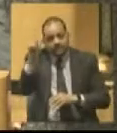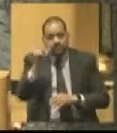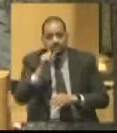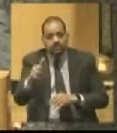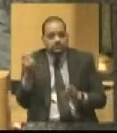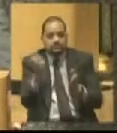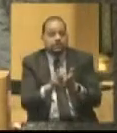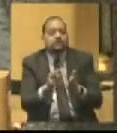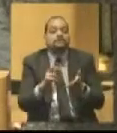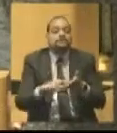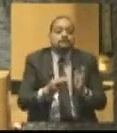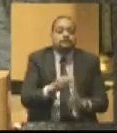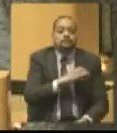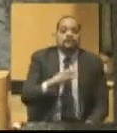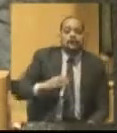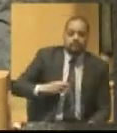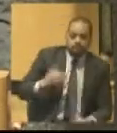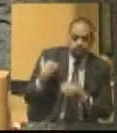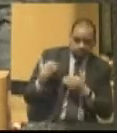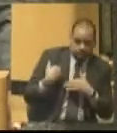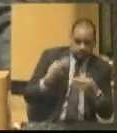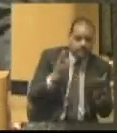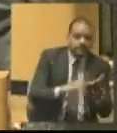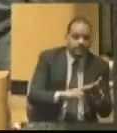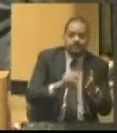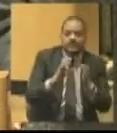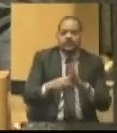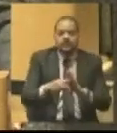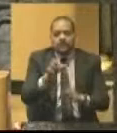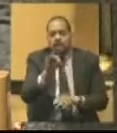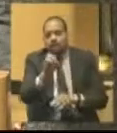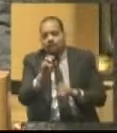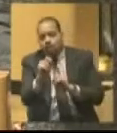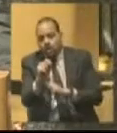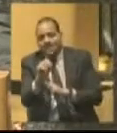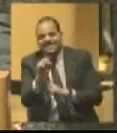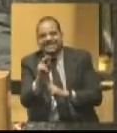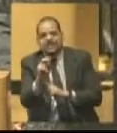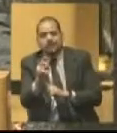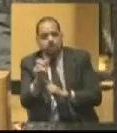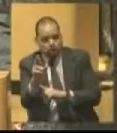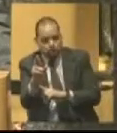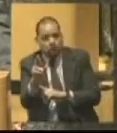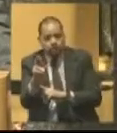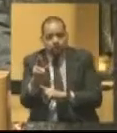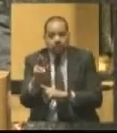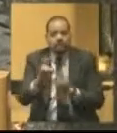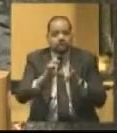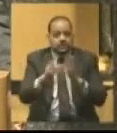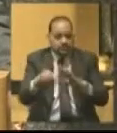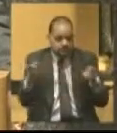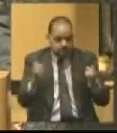quickly to do. Shortly after the attack on Fort Sumter, President Lincoln called Congress to come back to Washington